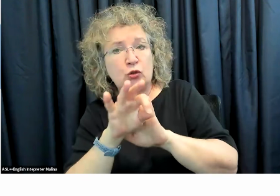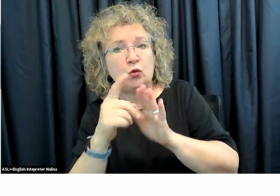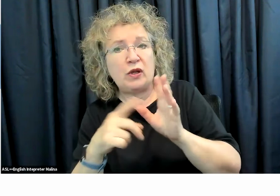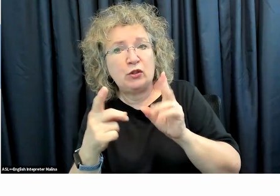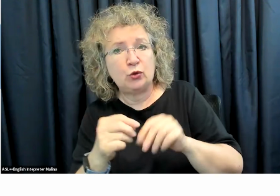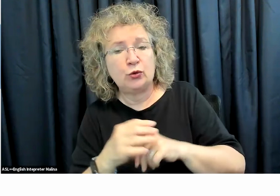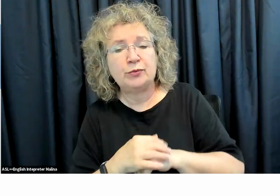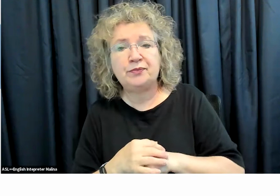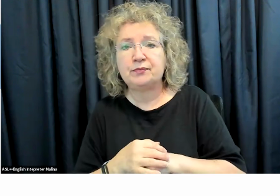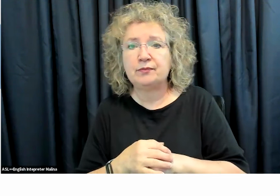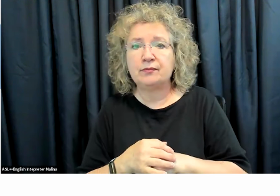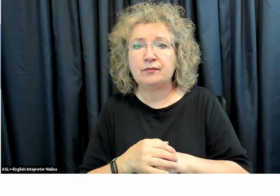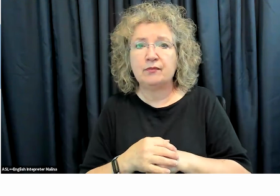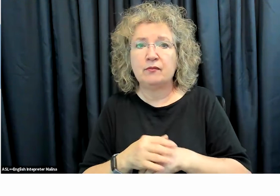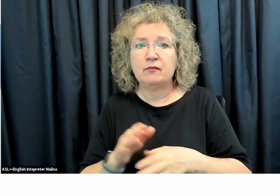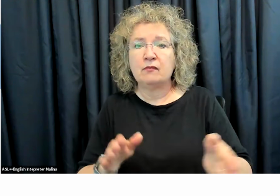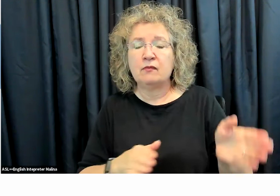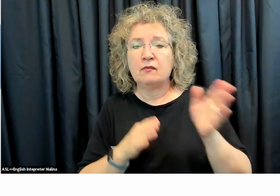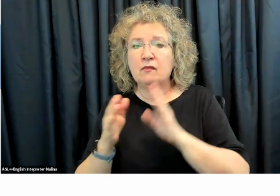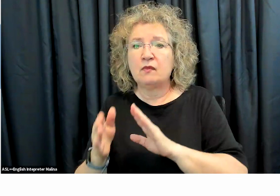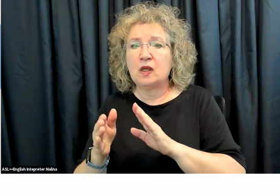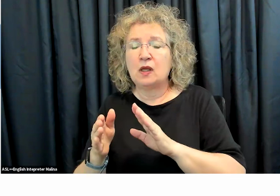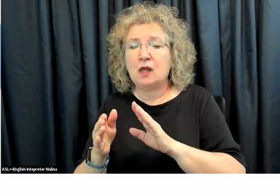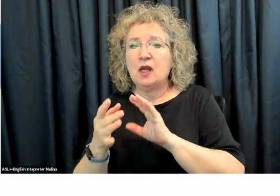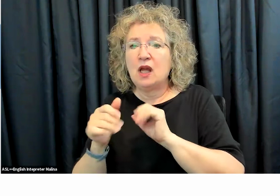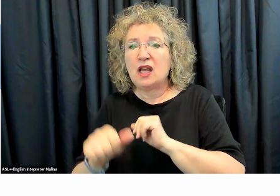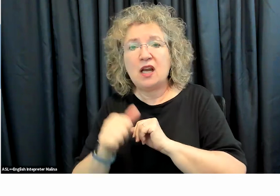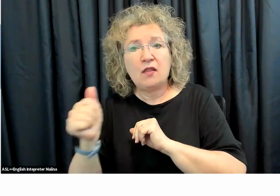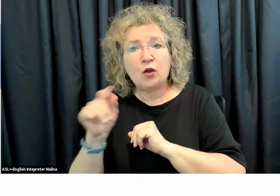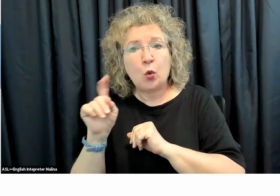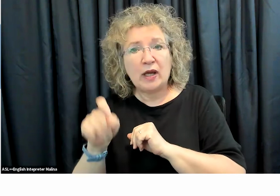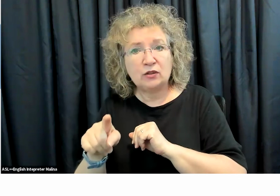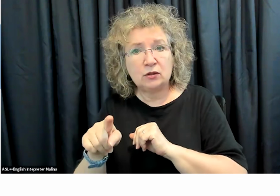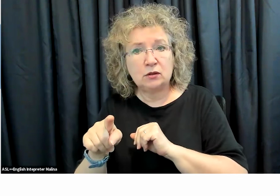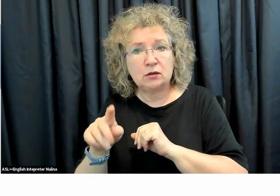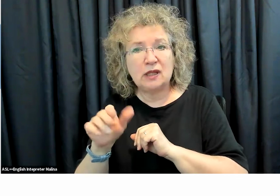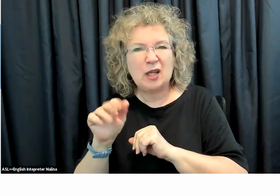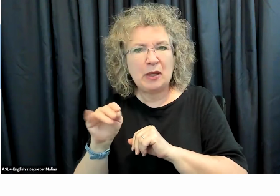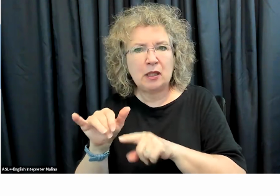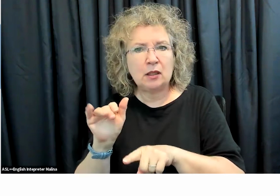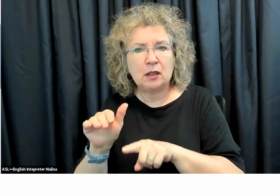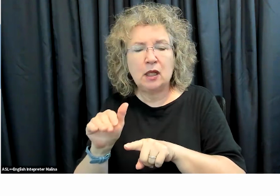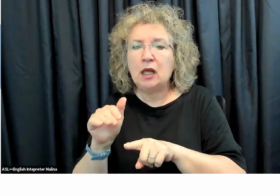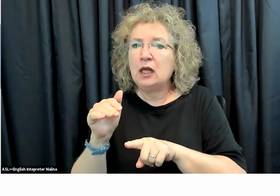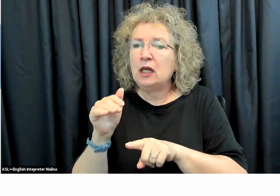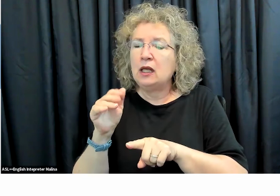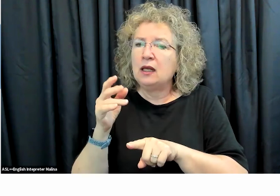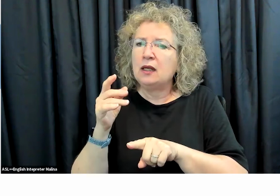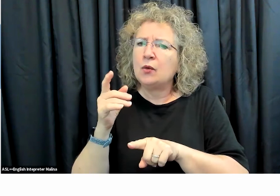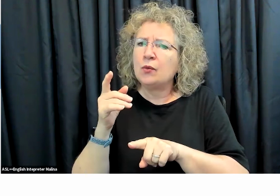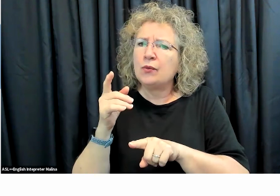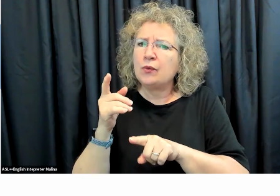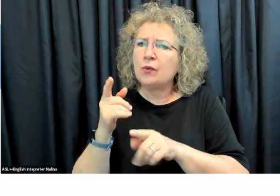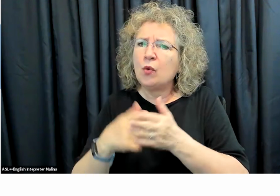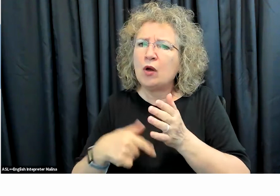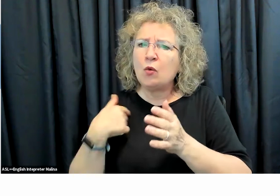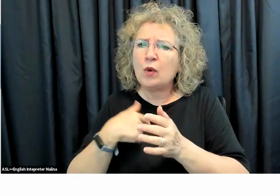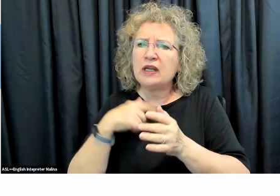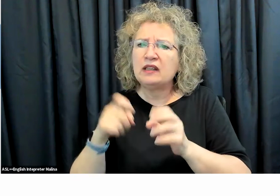related question that came up during your presentation, Amy, someone brought up the comment that what needs to be addressed is the ability